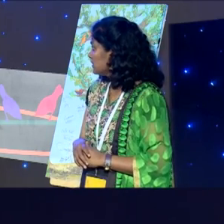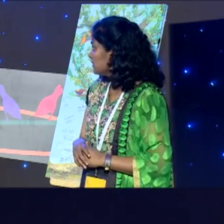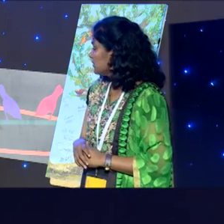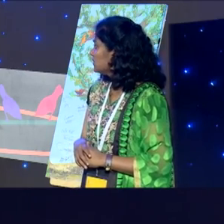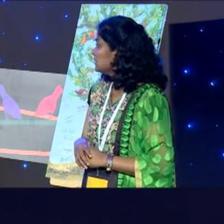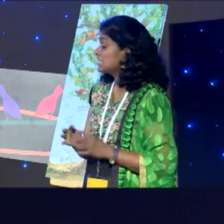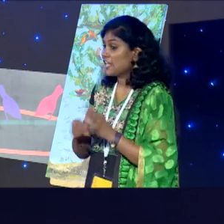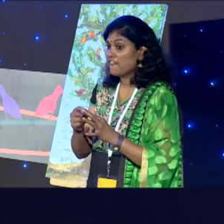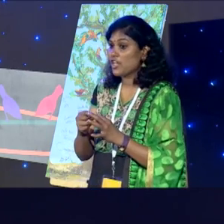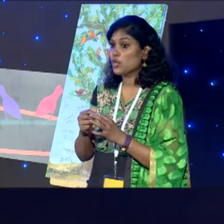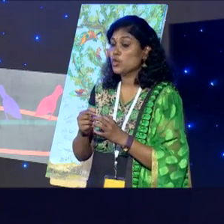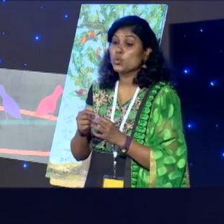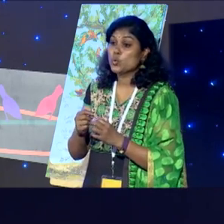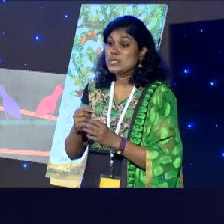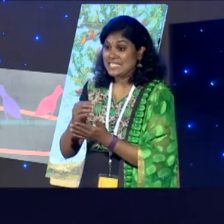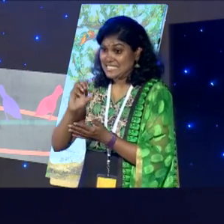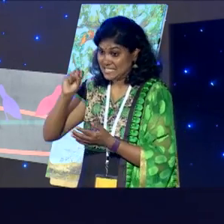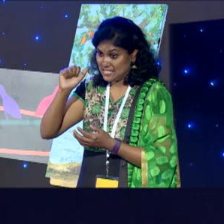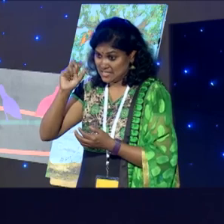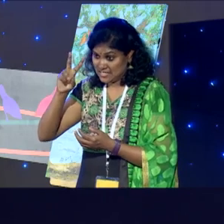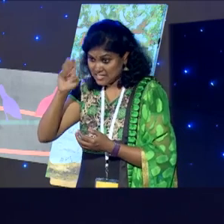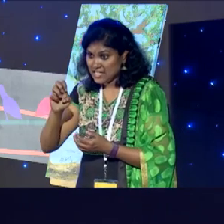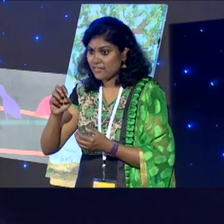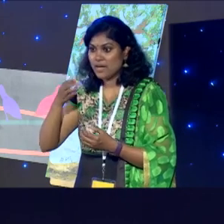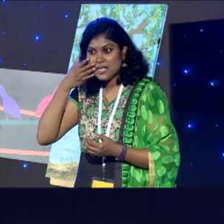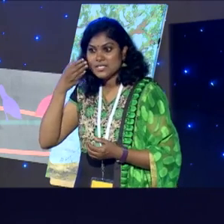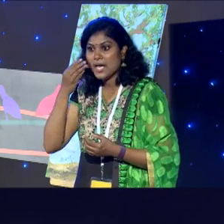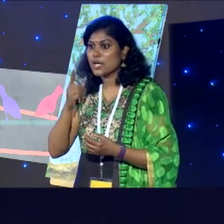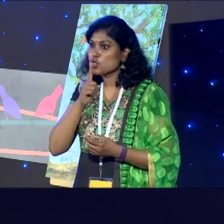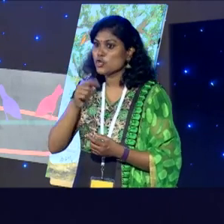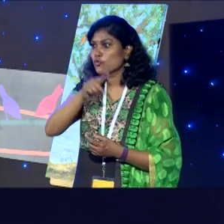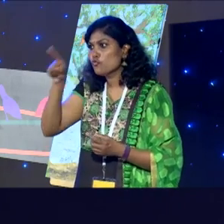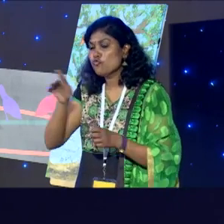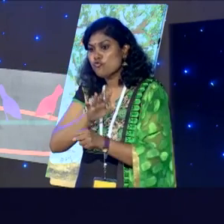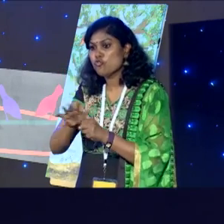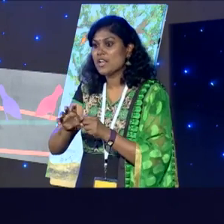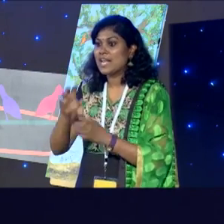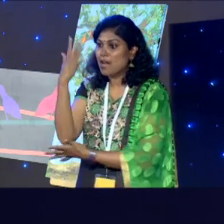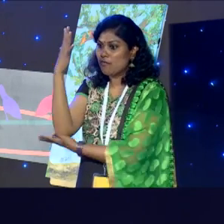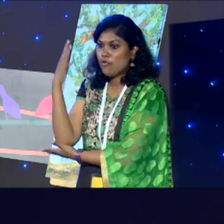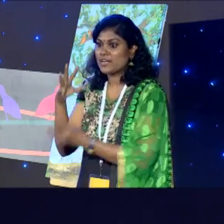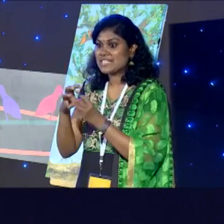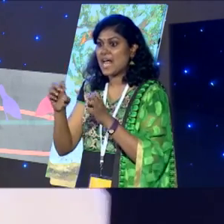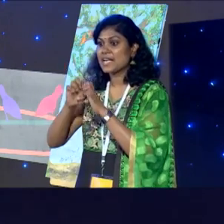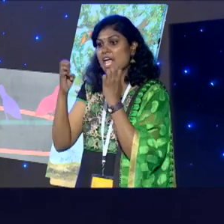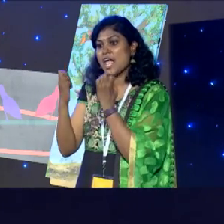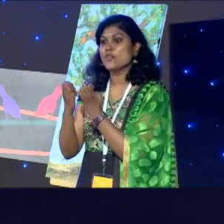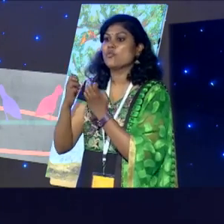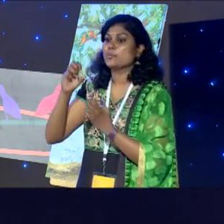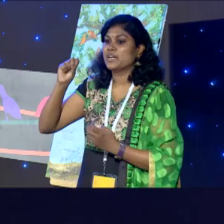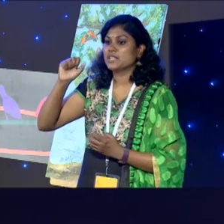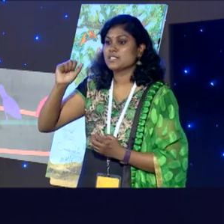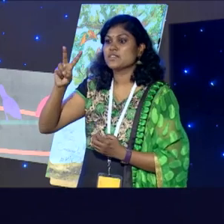tiger, we are protecting the whole ecosystem. We are protecting the entire habitat. And that is more important than protecting the